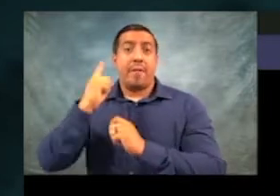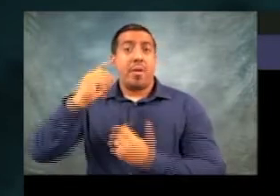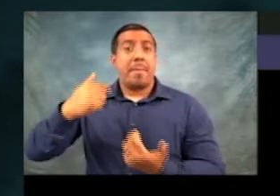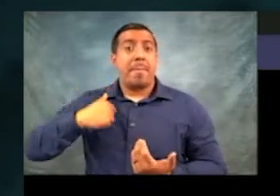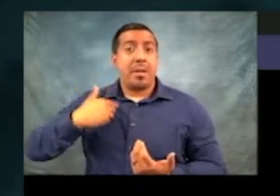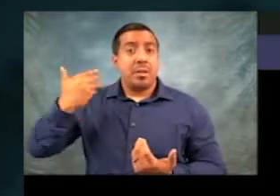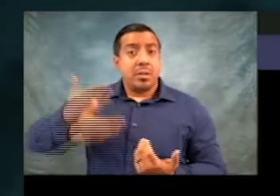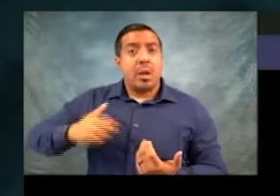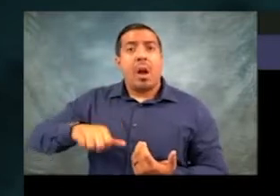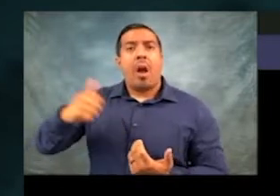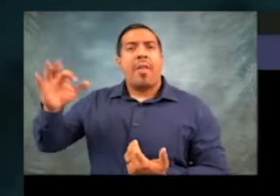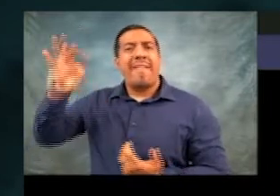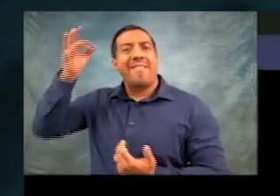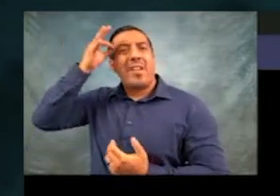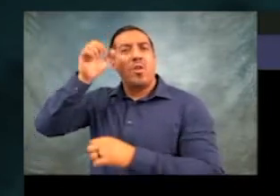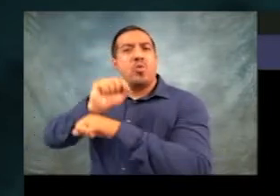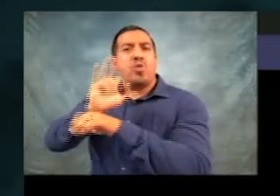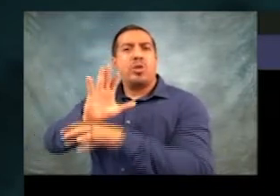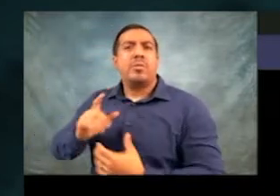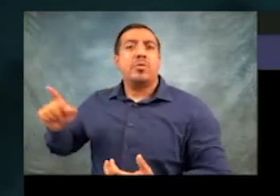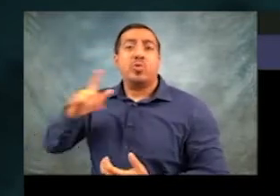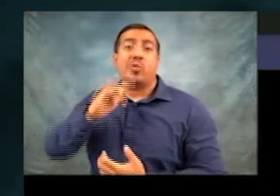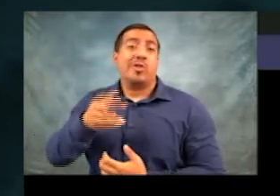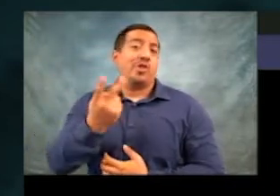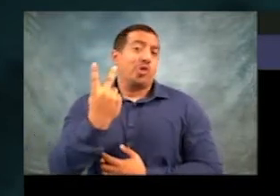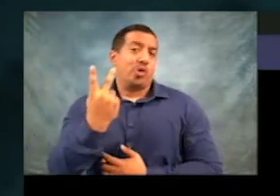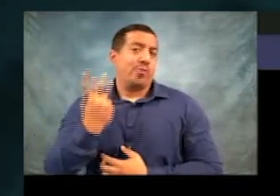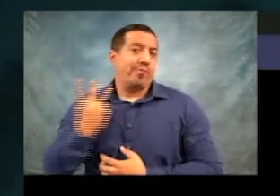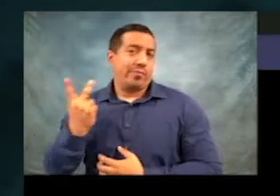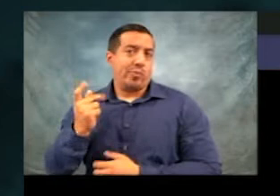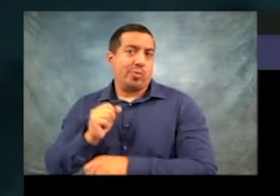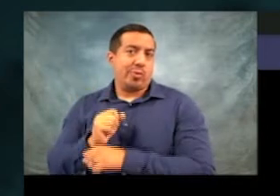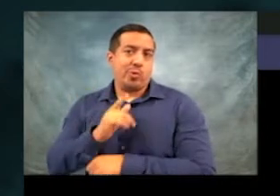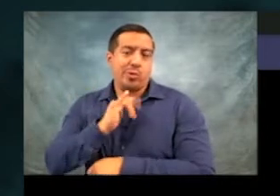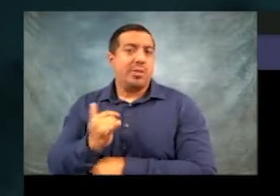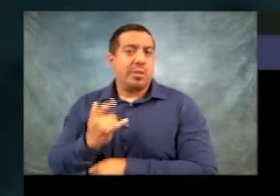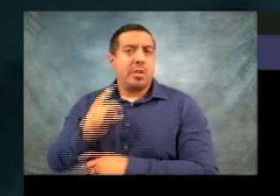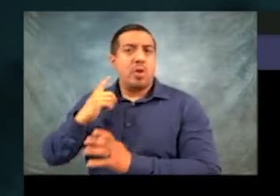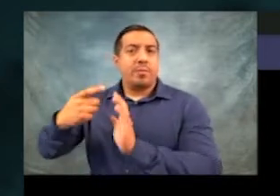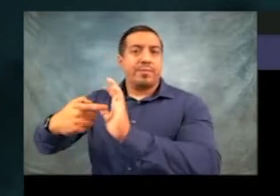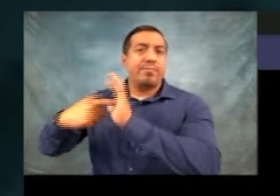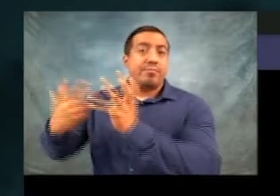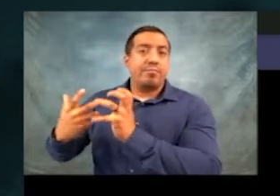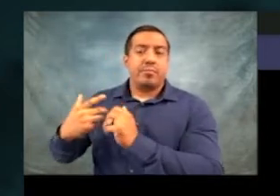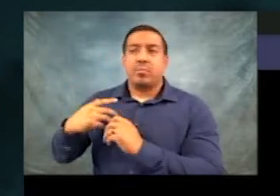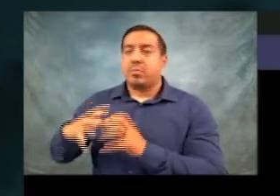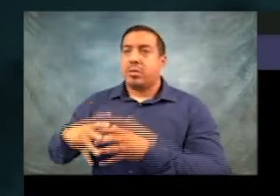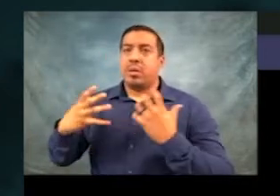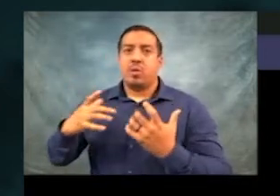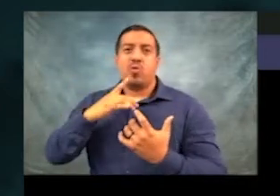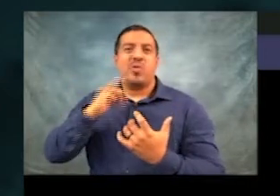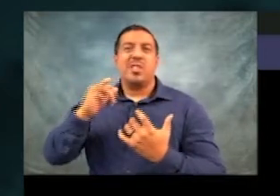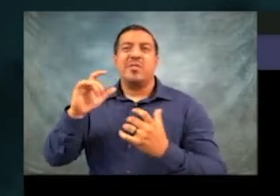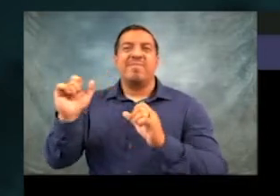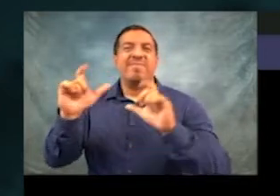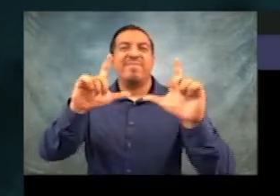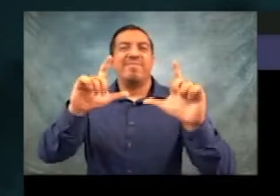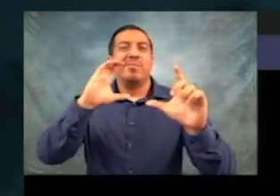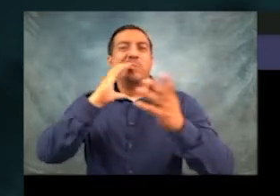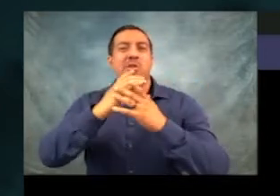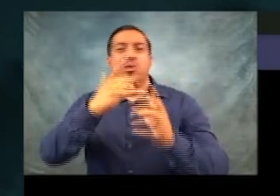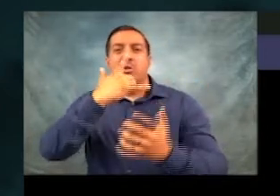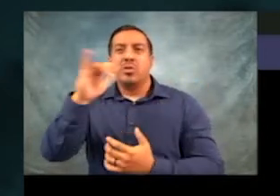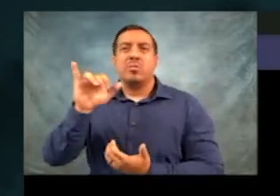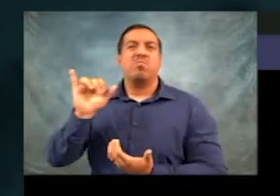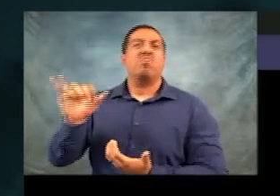other federal employee in storm surge, there's only 2 of us. It required a lot of, this is just a snapshot of just to kind of give you